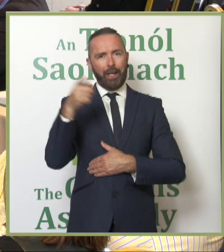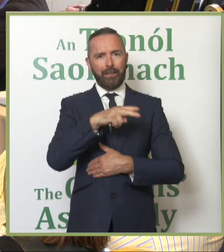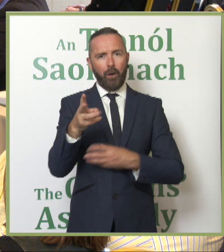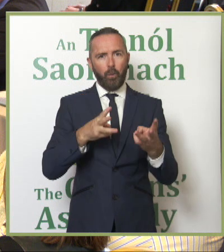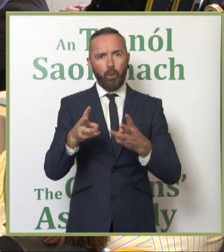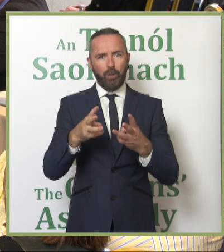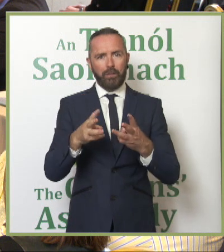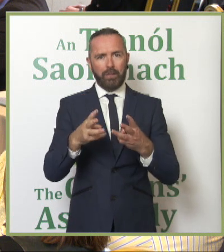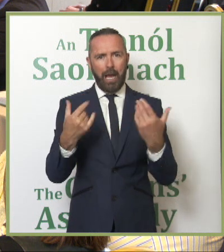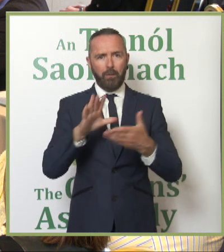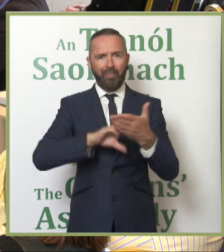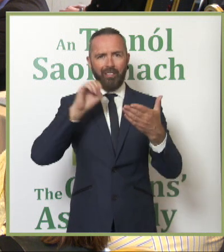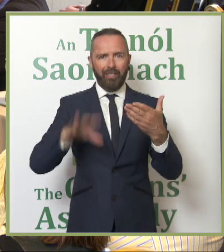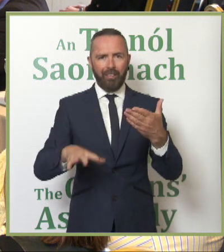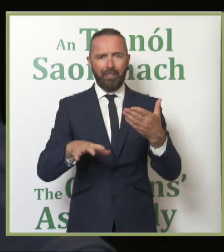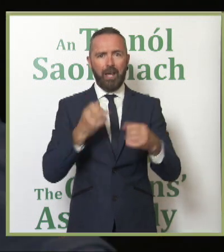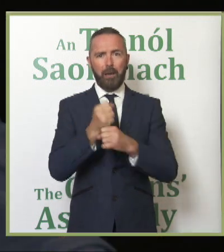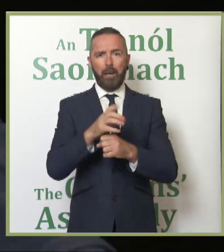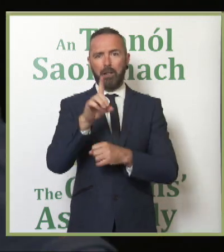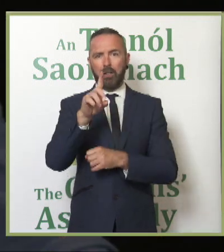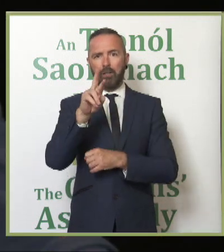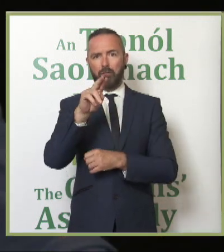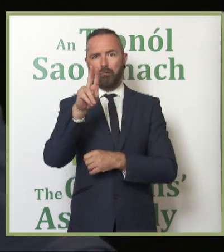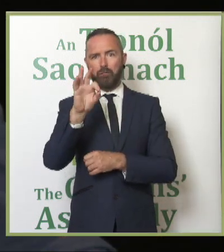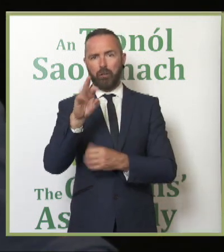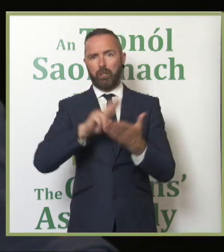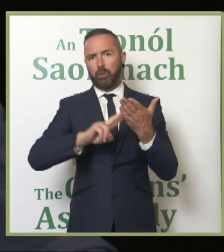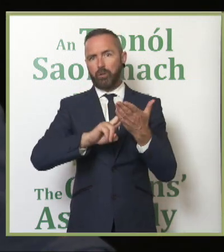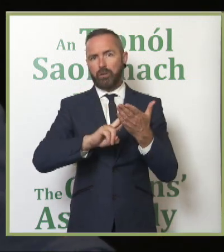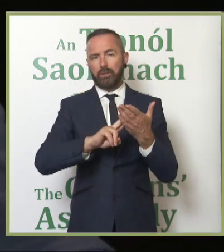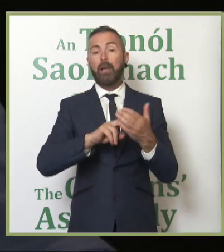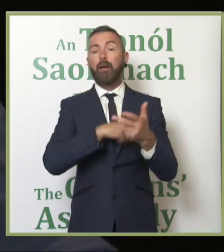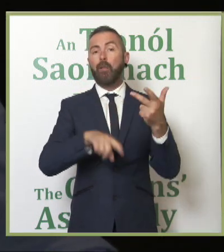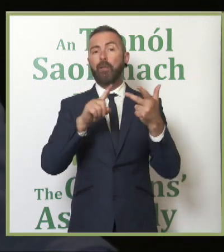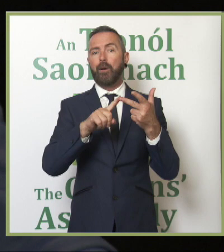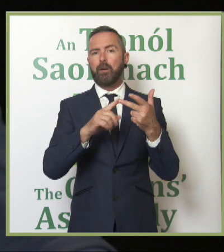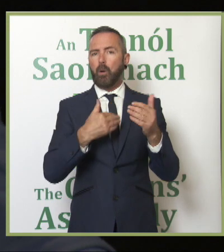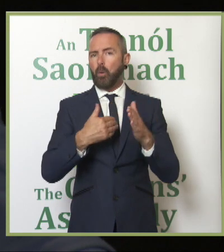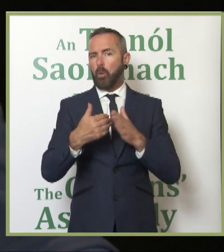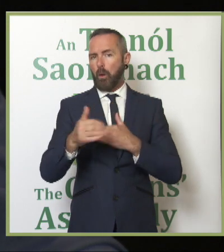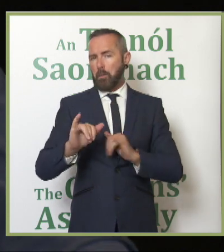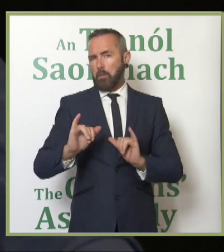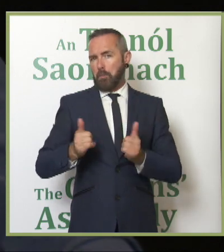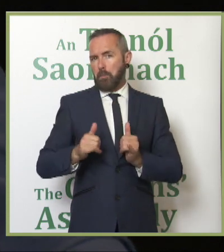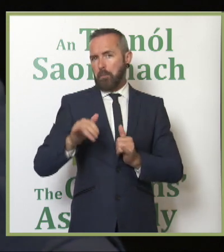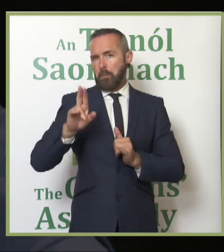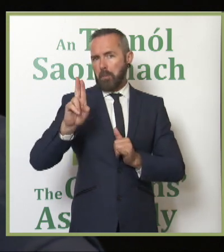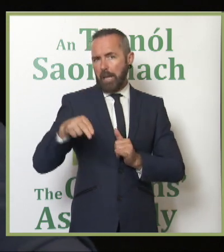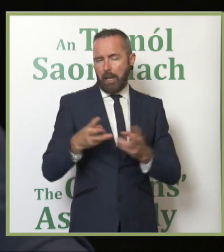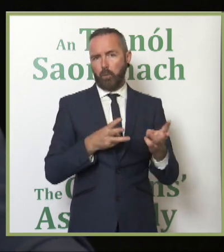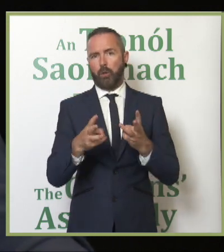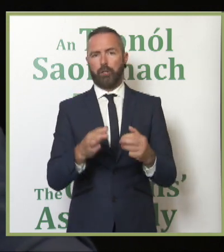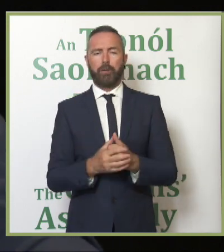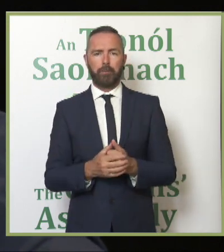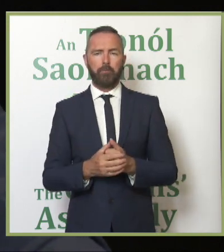around how we approach drugs use? And finally, what could work? That is, ideas and suggestions that you might pick up in the course of the proceedings that you